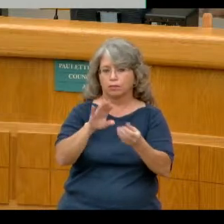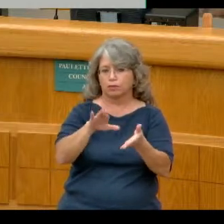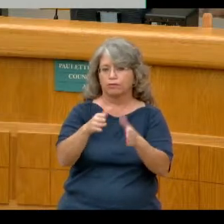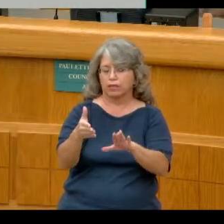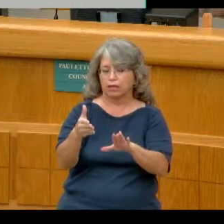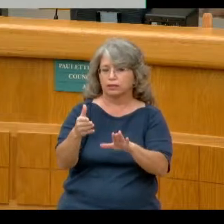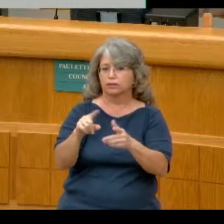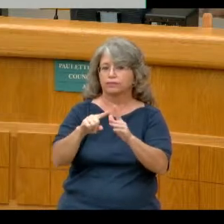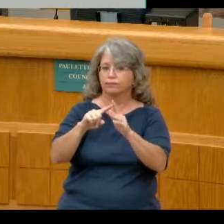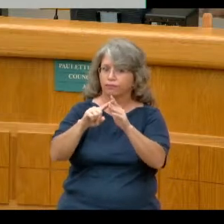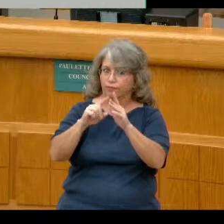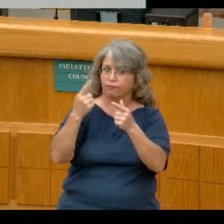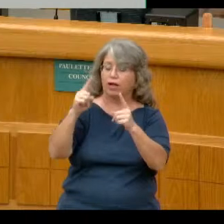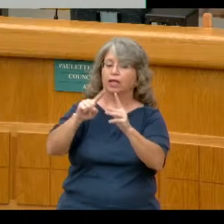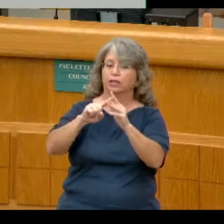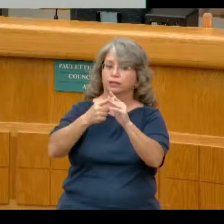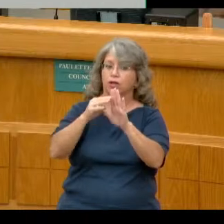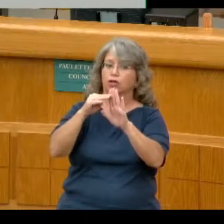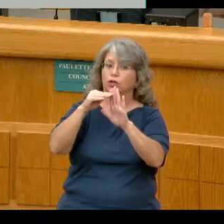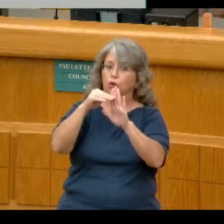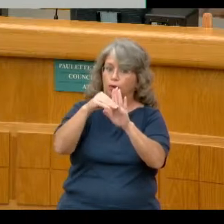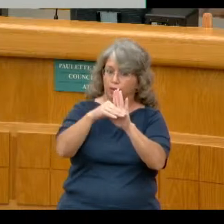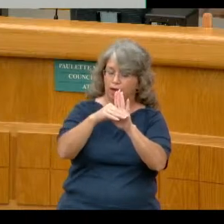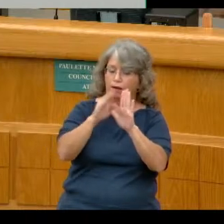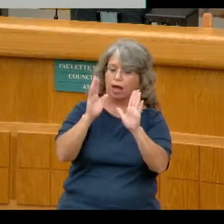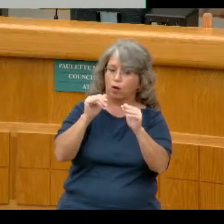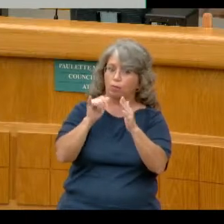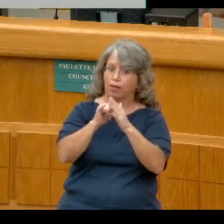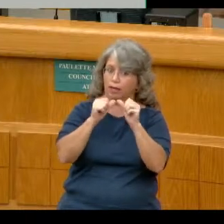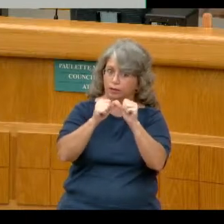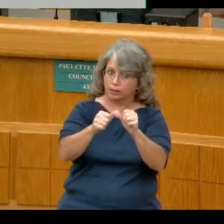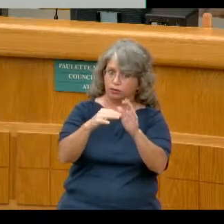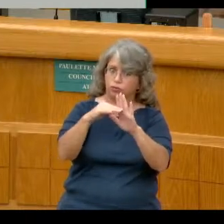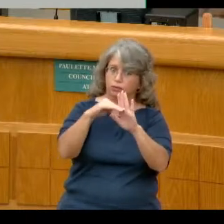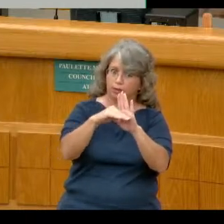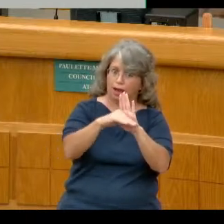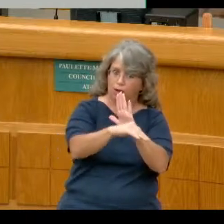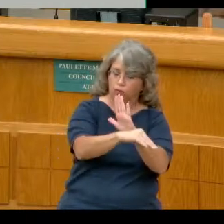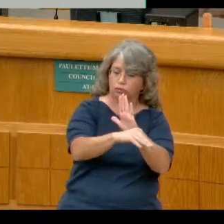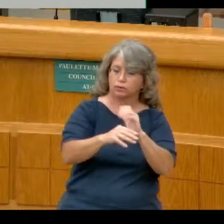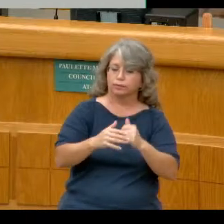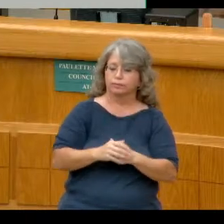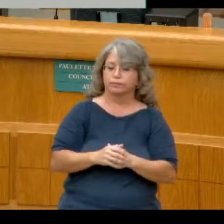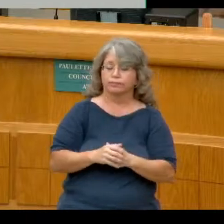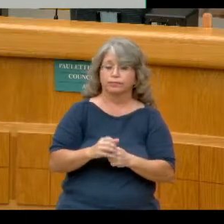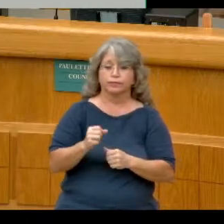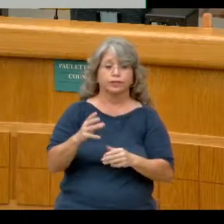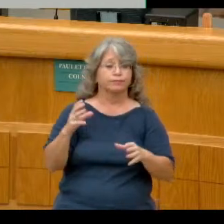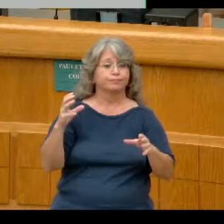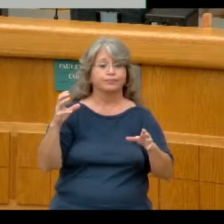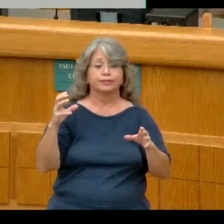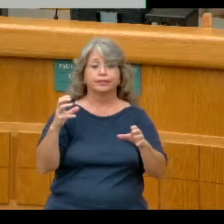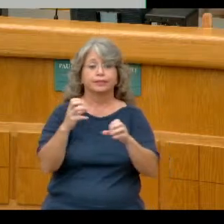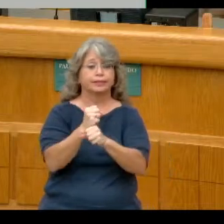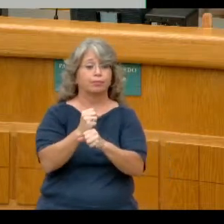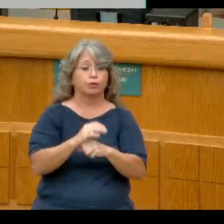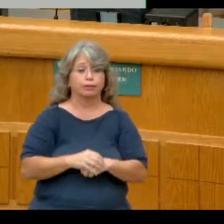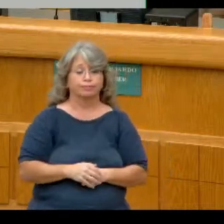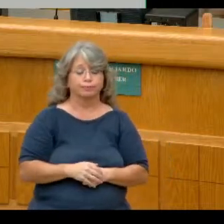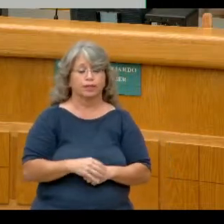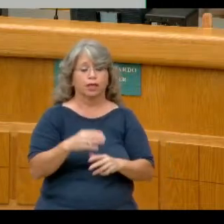few weeks, and hopefully that trend stays the same. So in summary, the transmission rate, we estimate it to